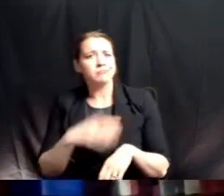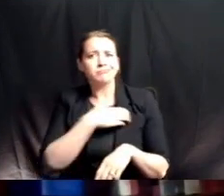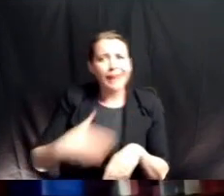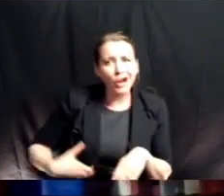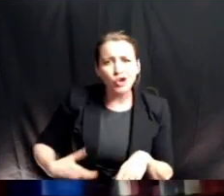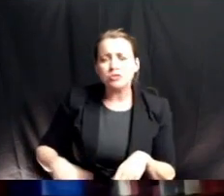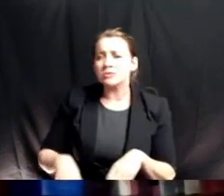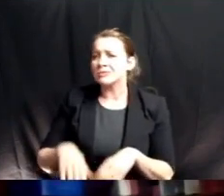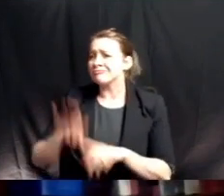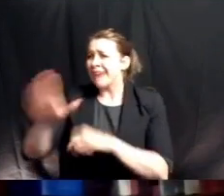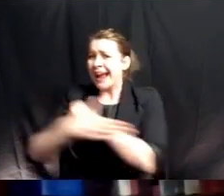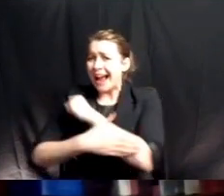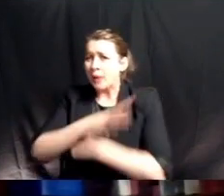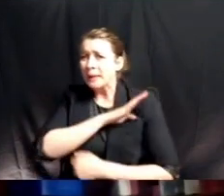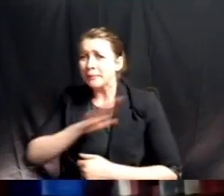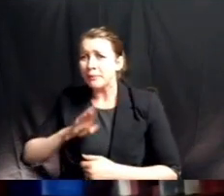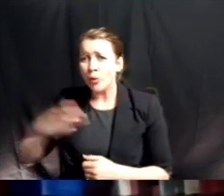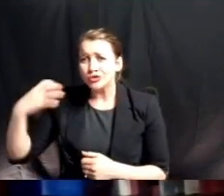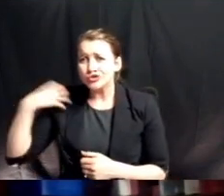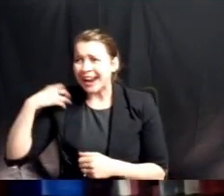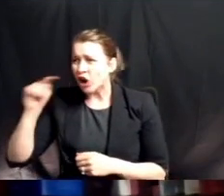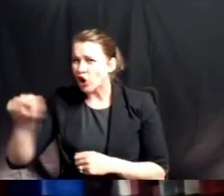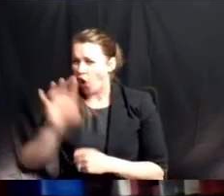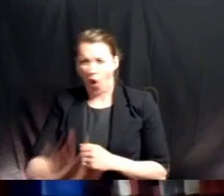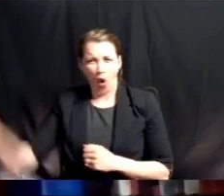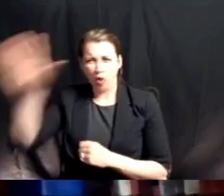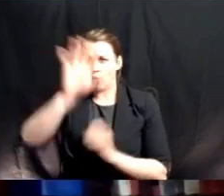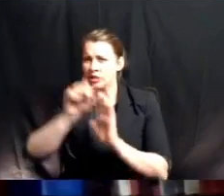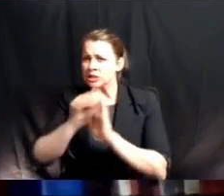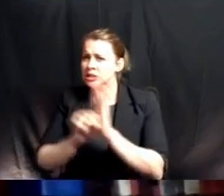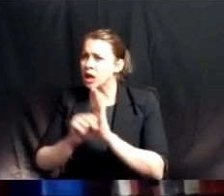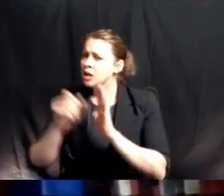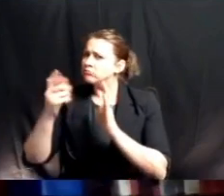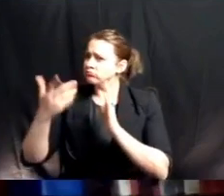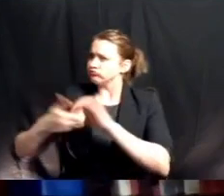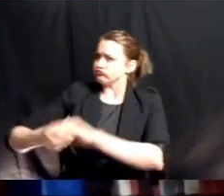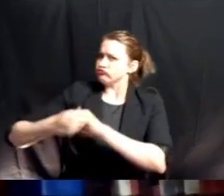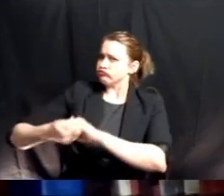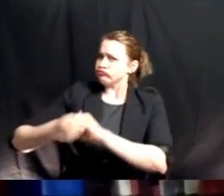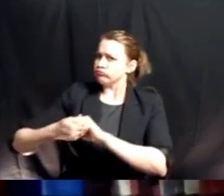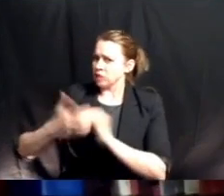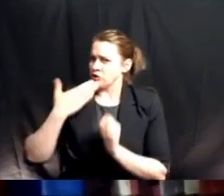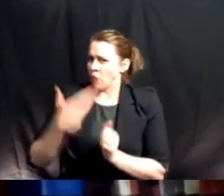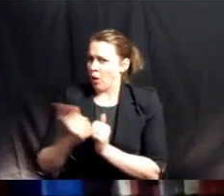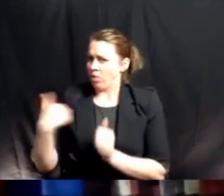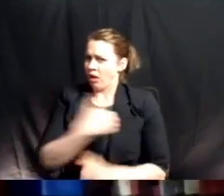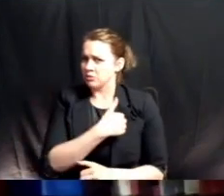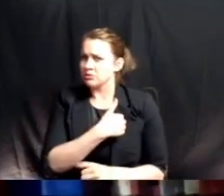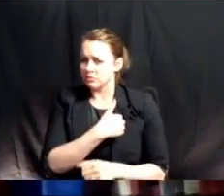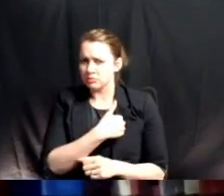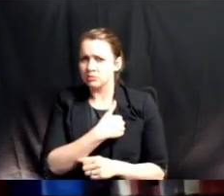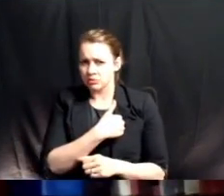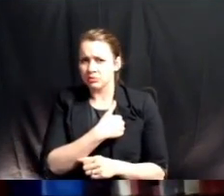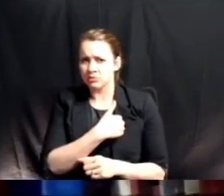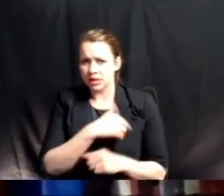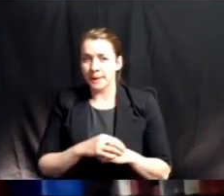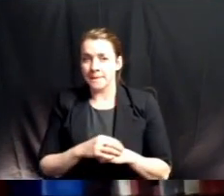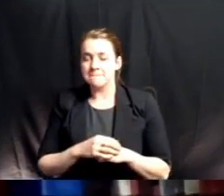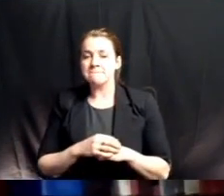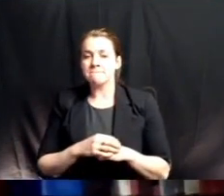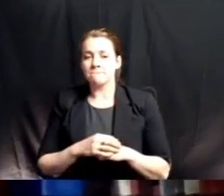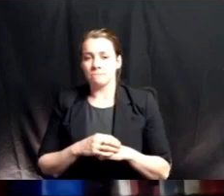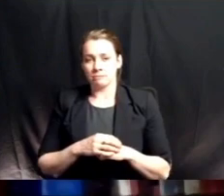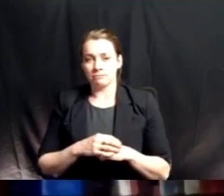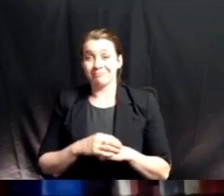board chairs across the state, and local mayors. It's the the loudest folks that you're hearing